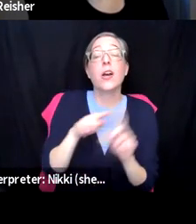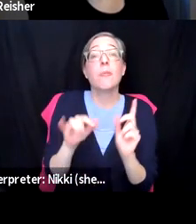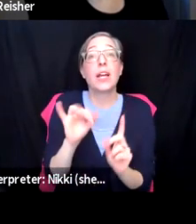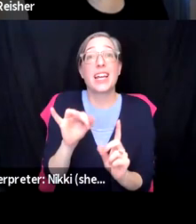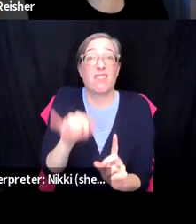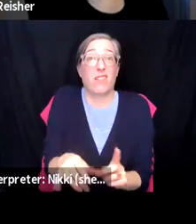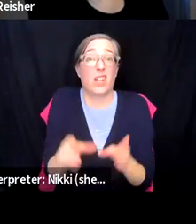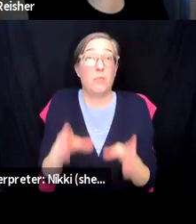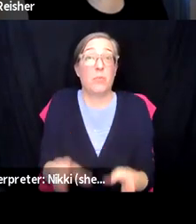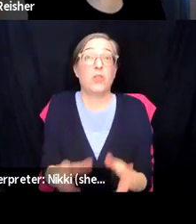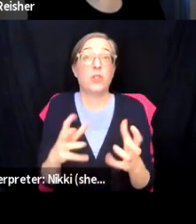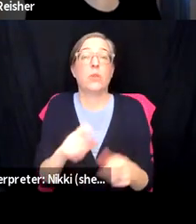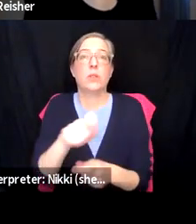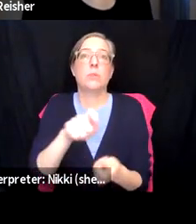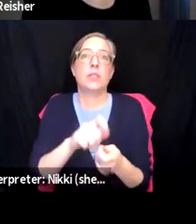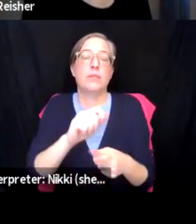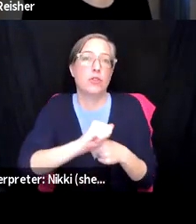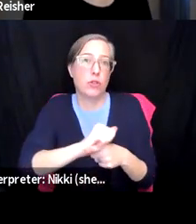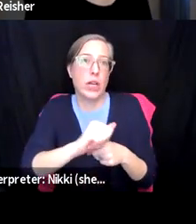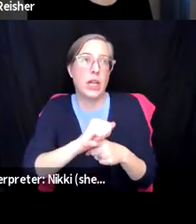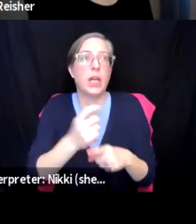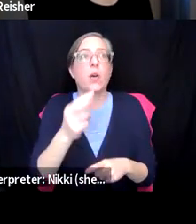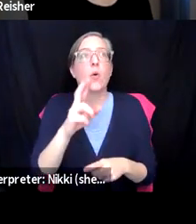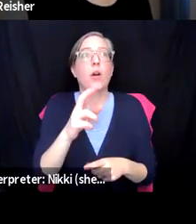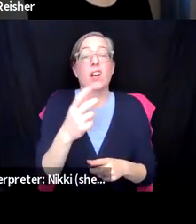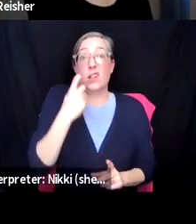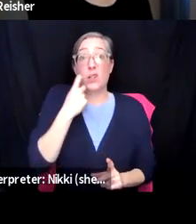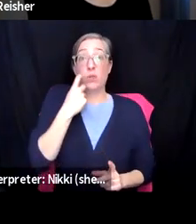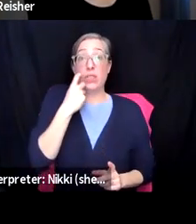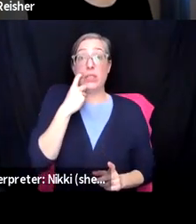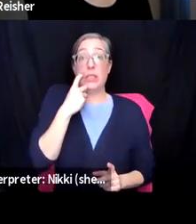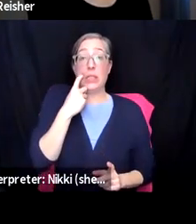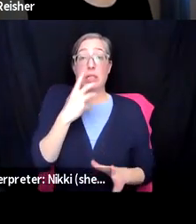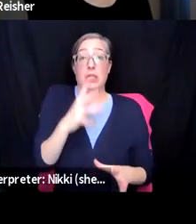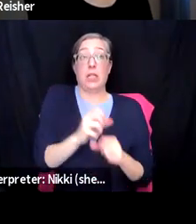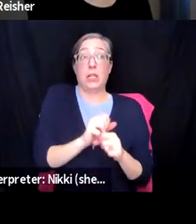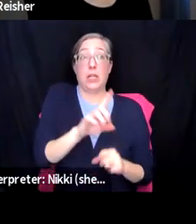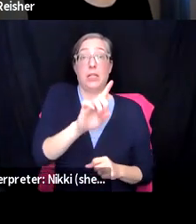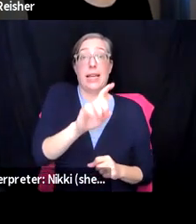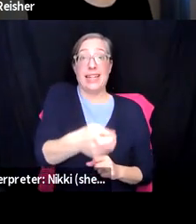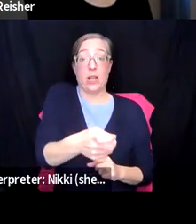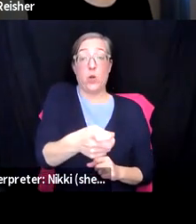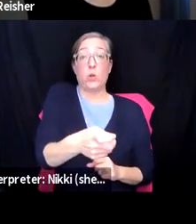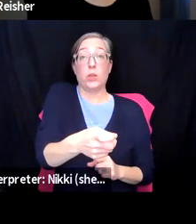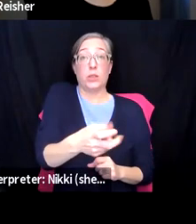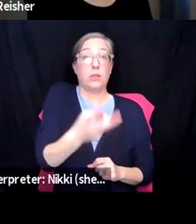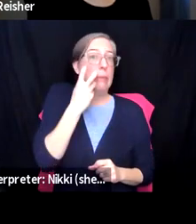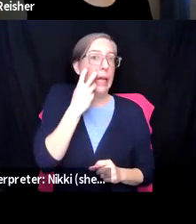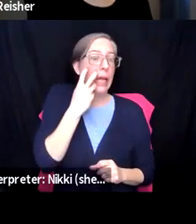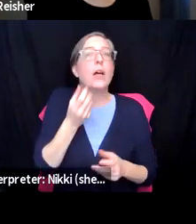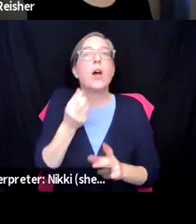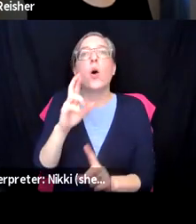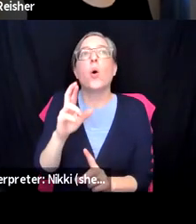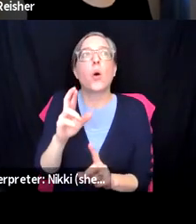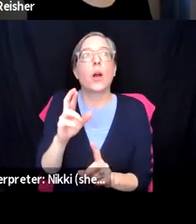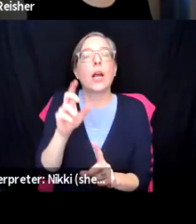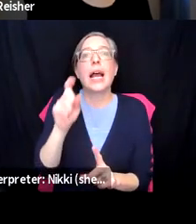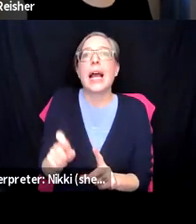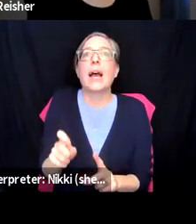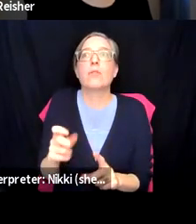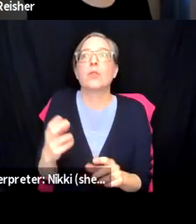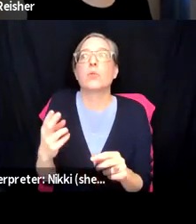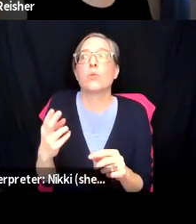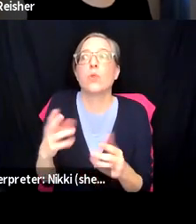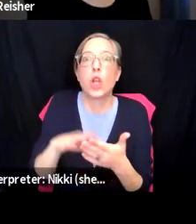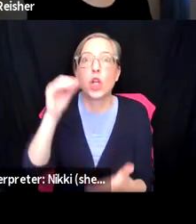person who is recently diagnosed or is learning just to completely ambulate using the white cane, that is much more